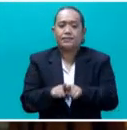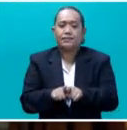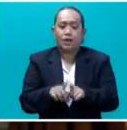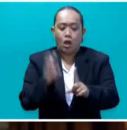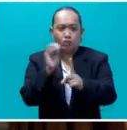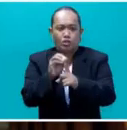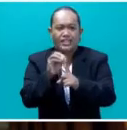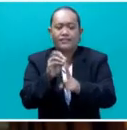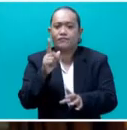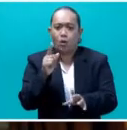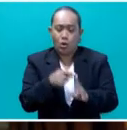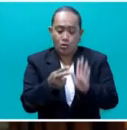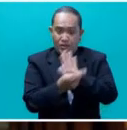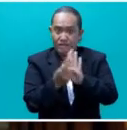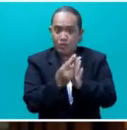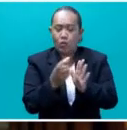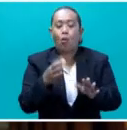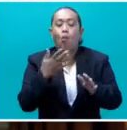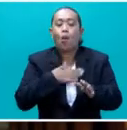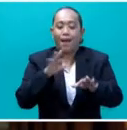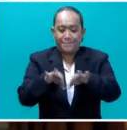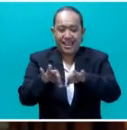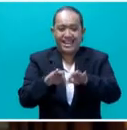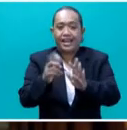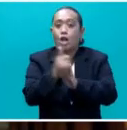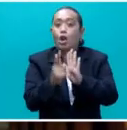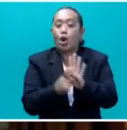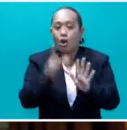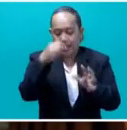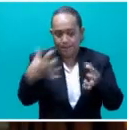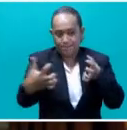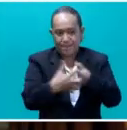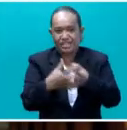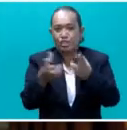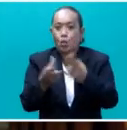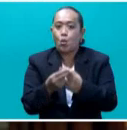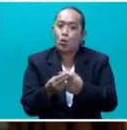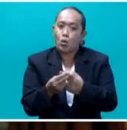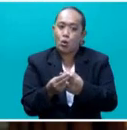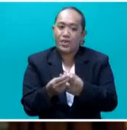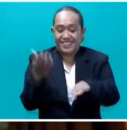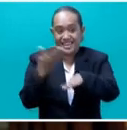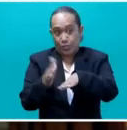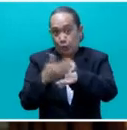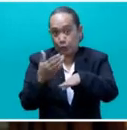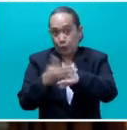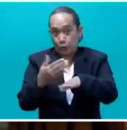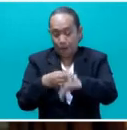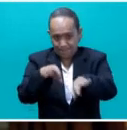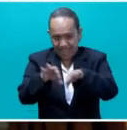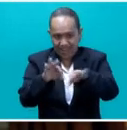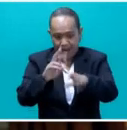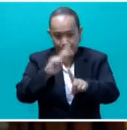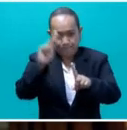create a planning law that will respond very well to modern-day planning principles and practices, including development